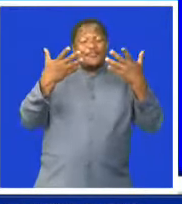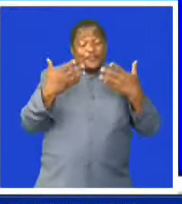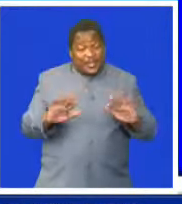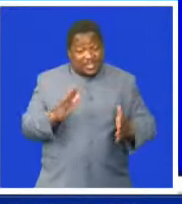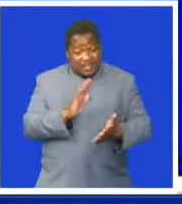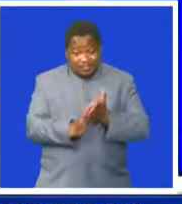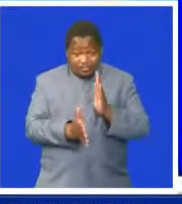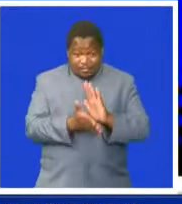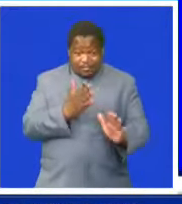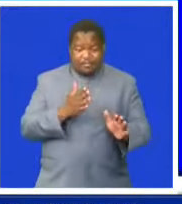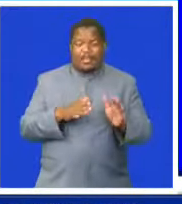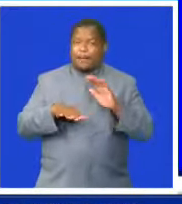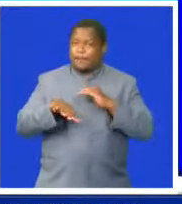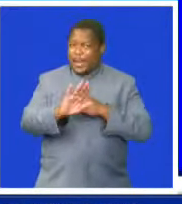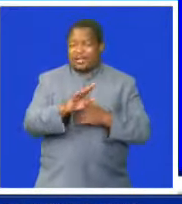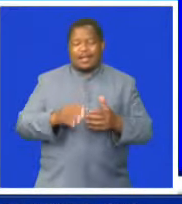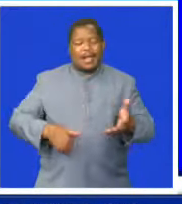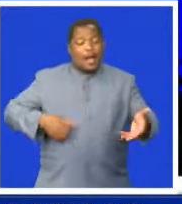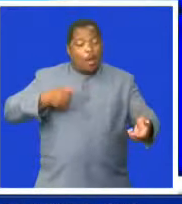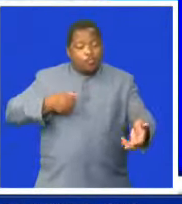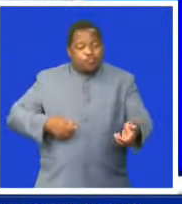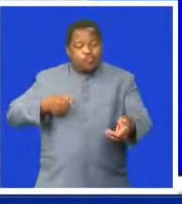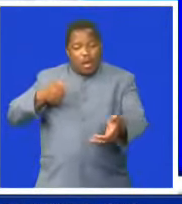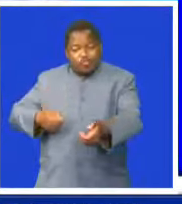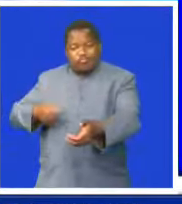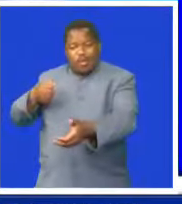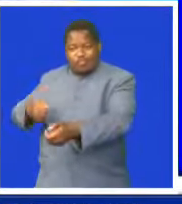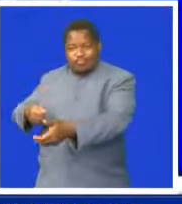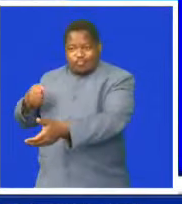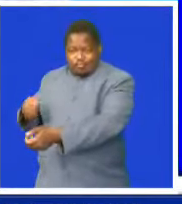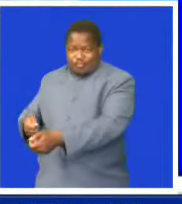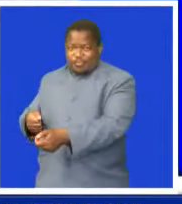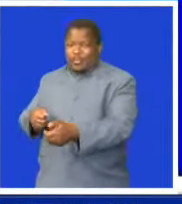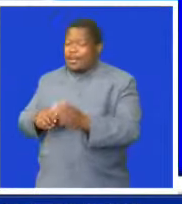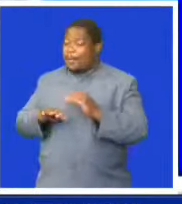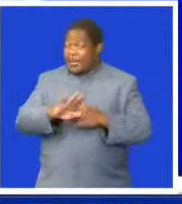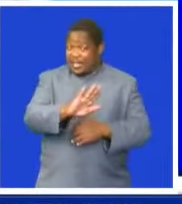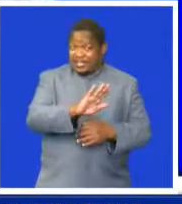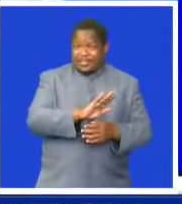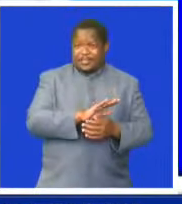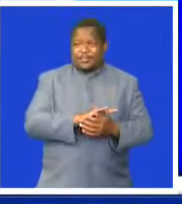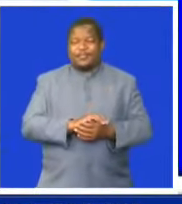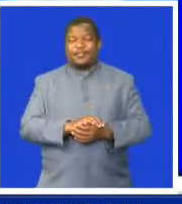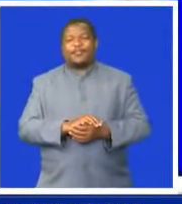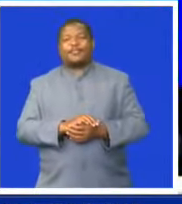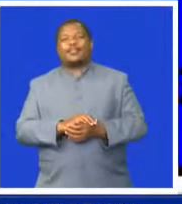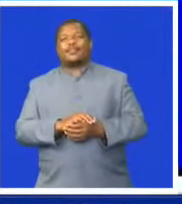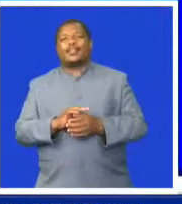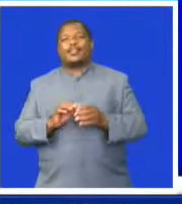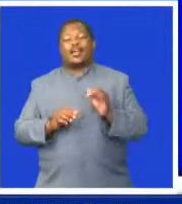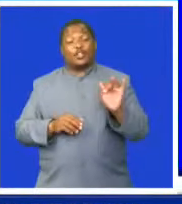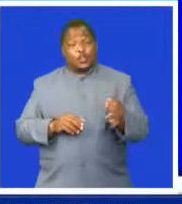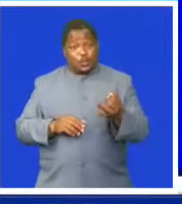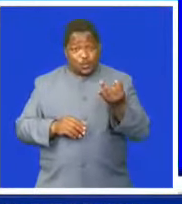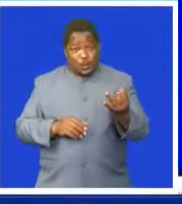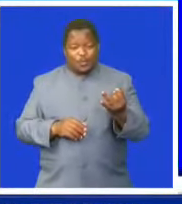make sure that I am there. You remember the strategy. If you can eliminate,